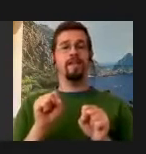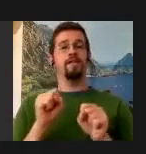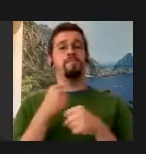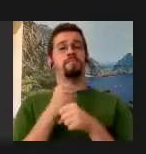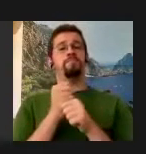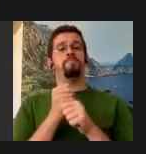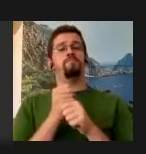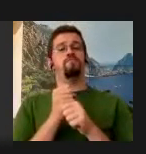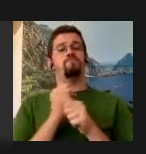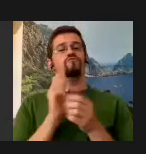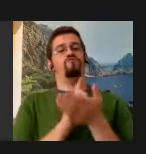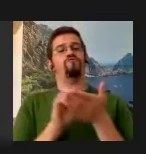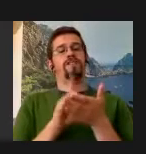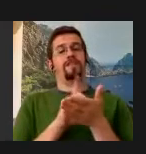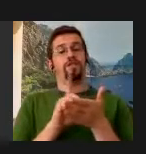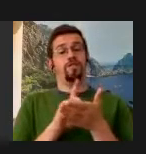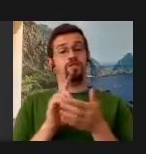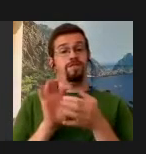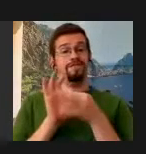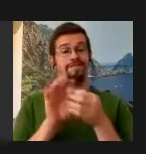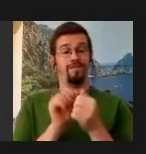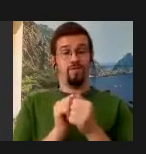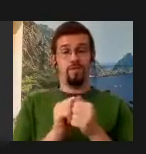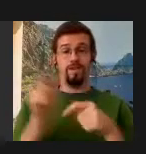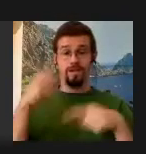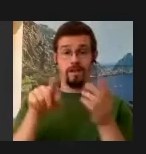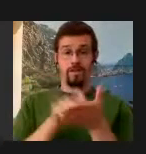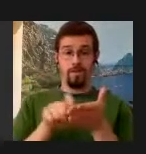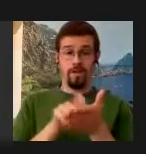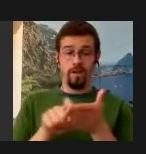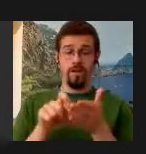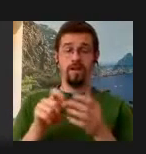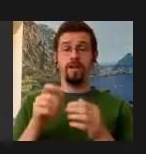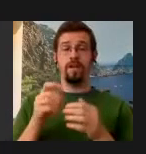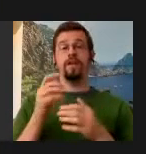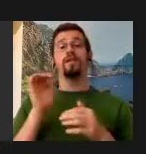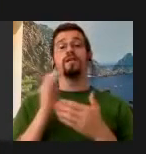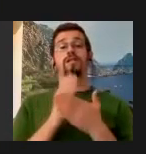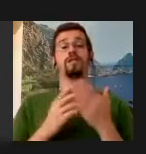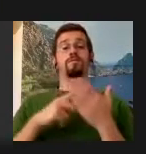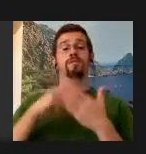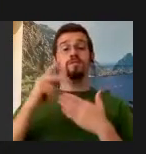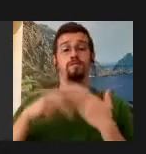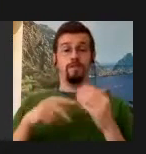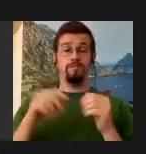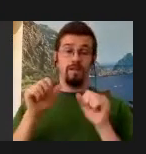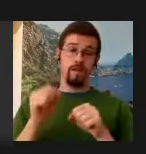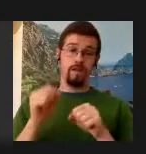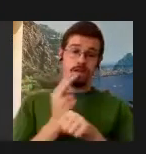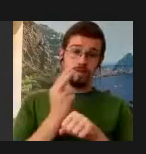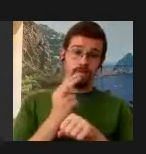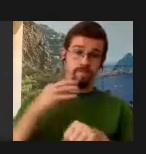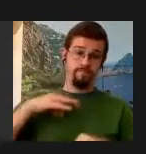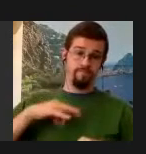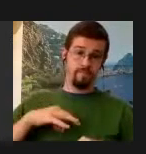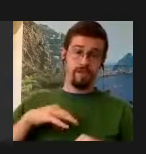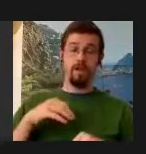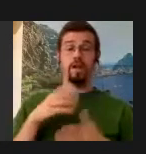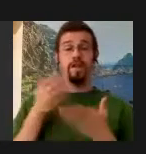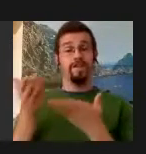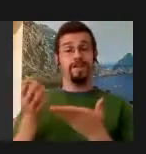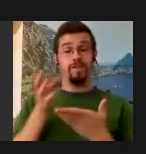writing. And this and some associations really refused that. Even there was a woman,